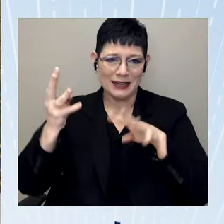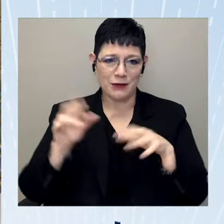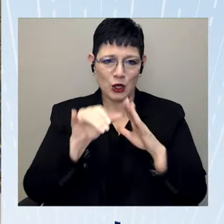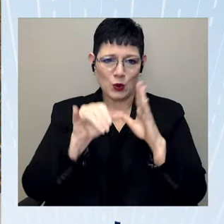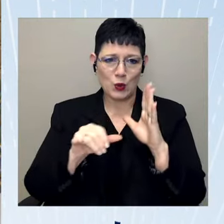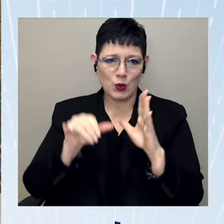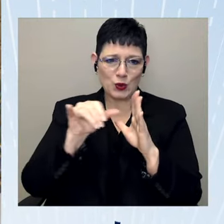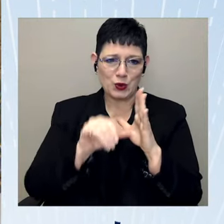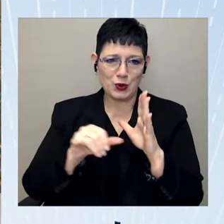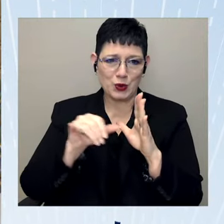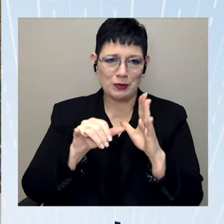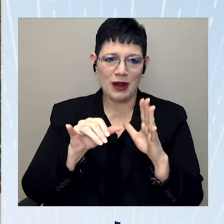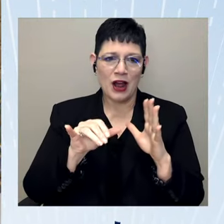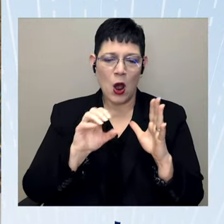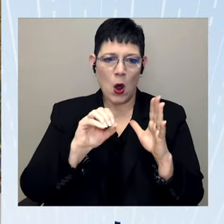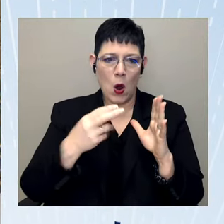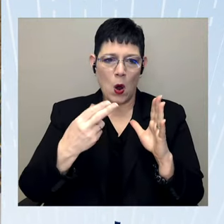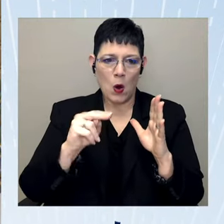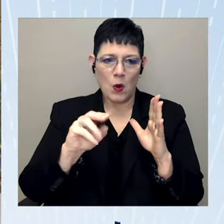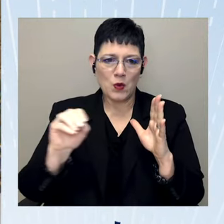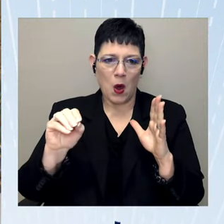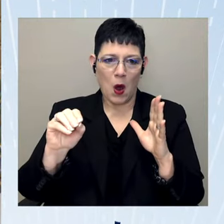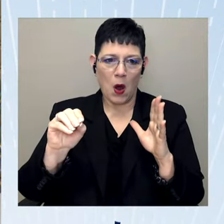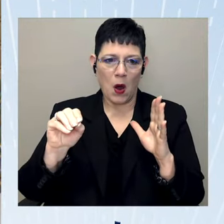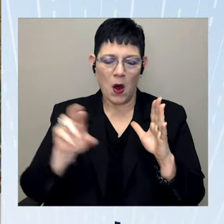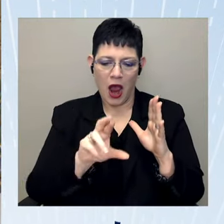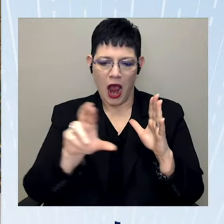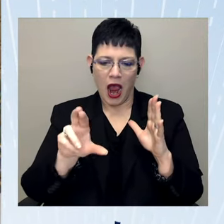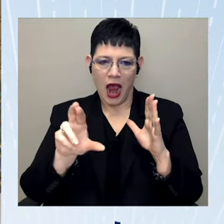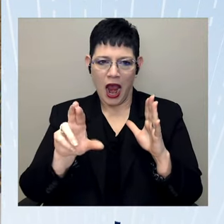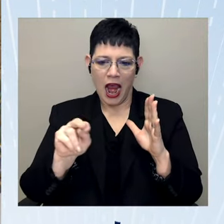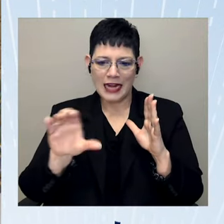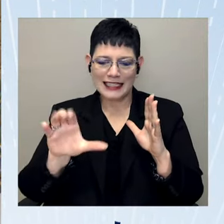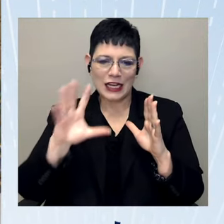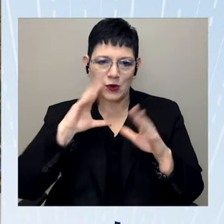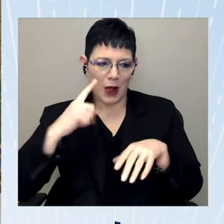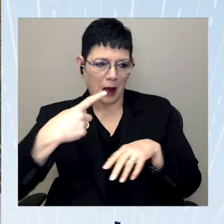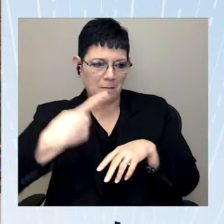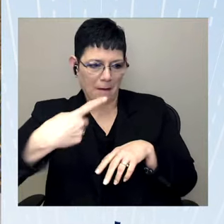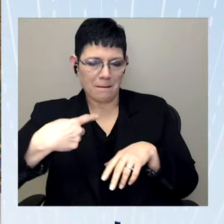I'm looking forward to the RNC tweet right now.